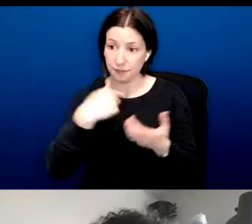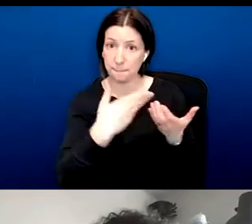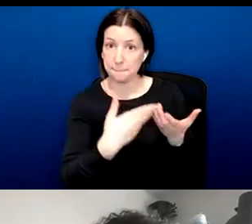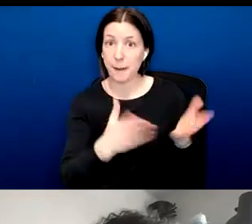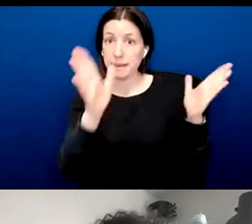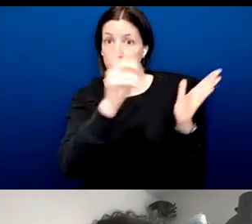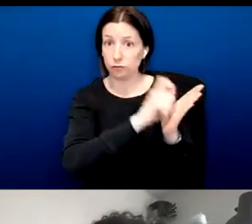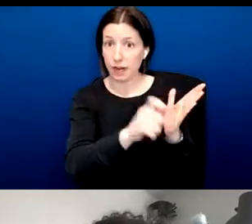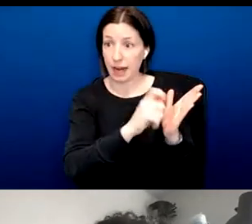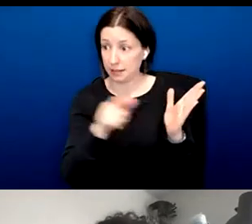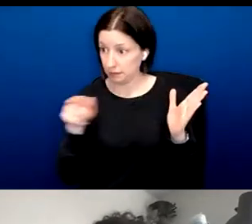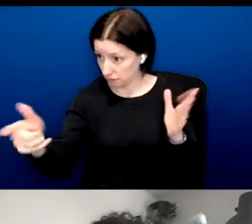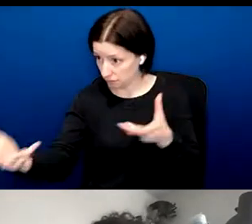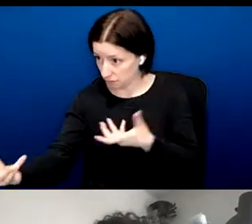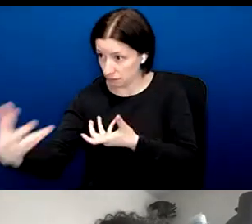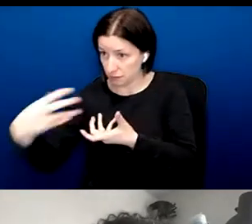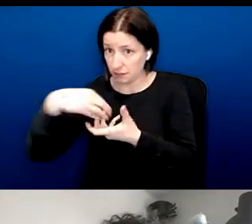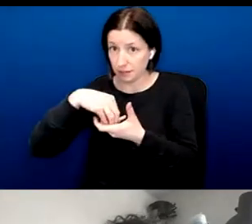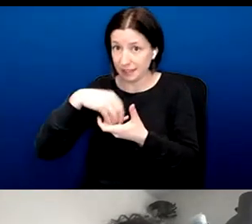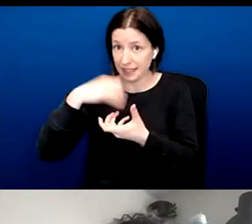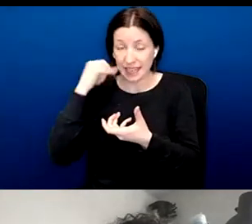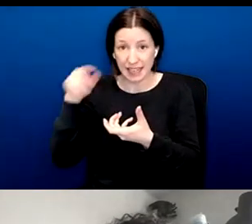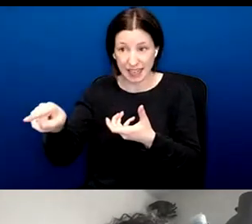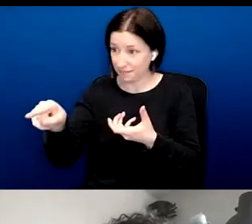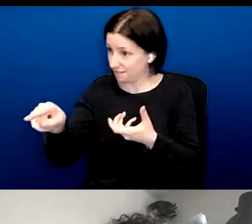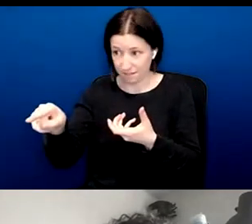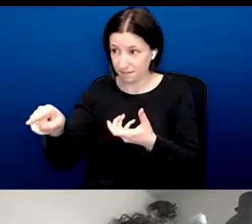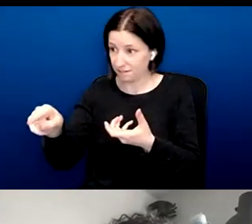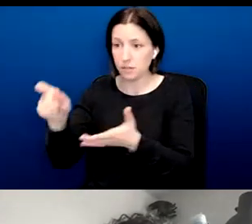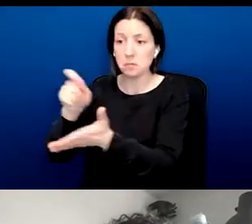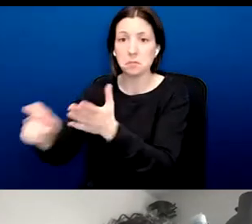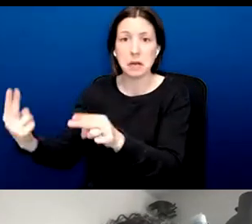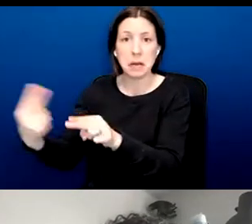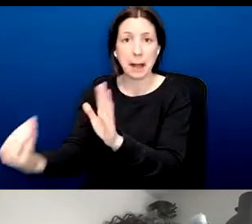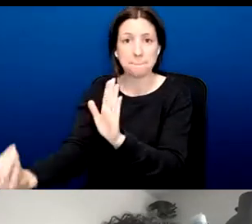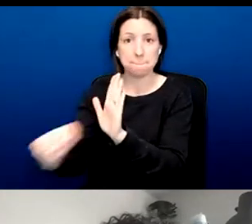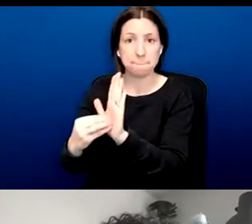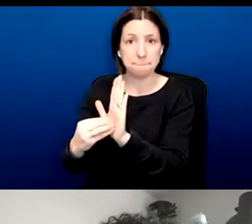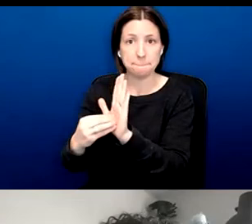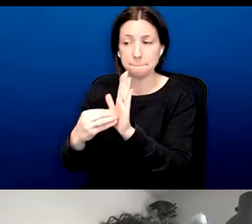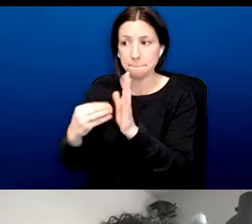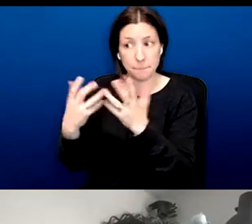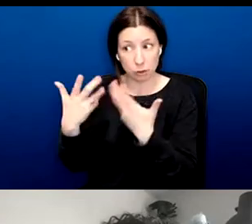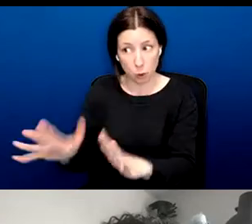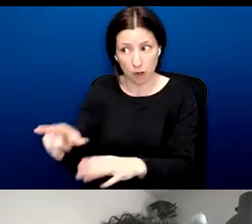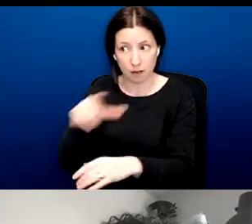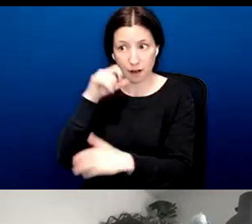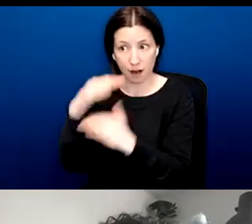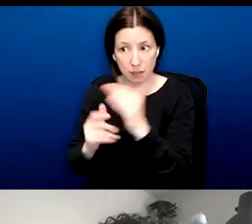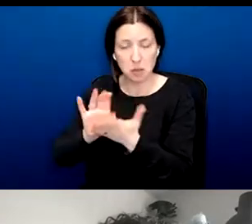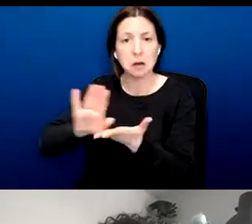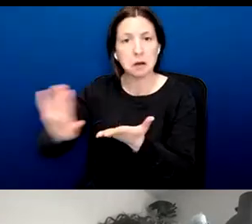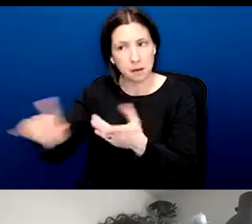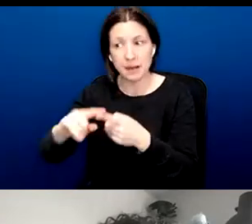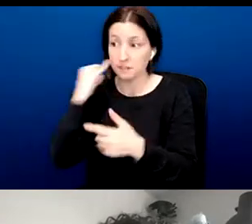comfortable, they do contribute, and we also don't always acknowledge them, because as Sujata said, it's